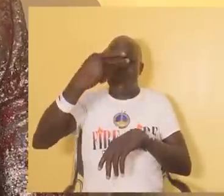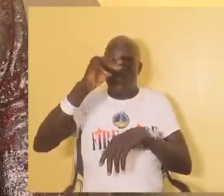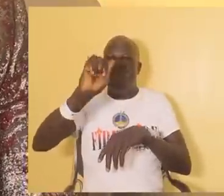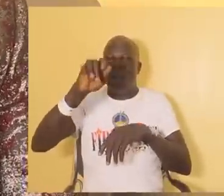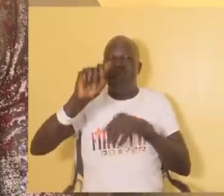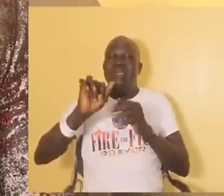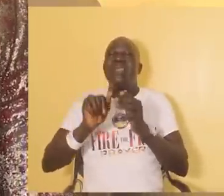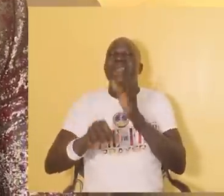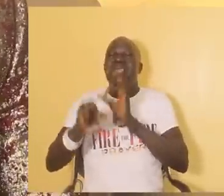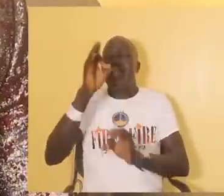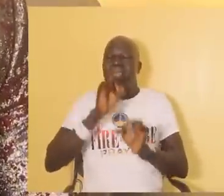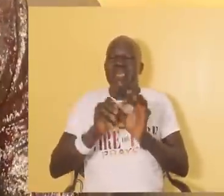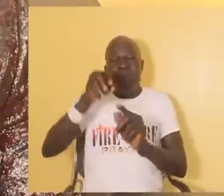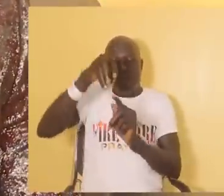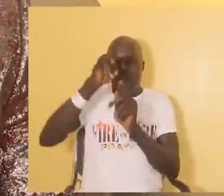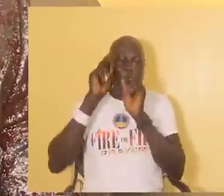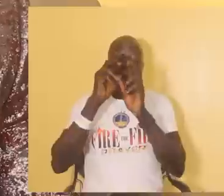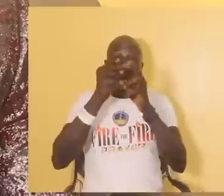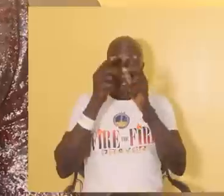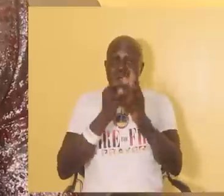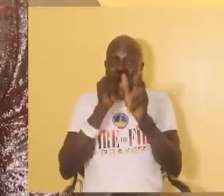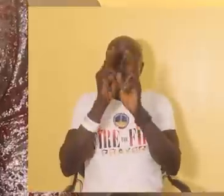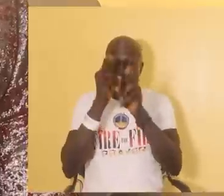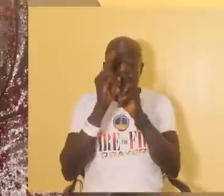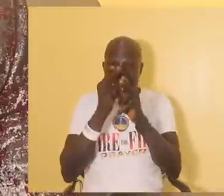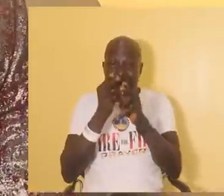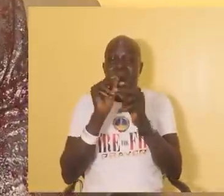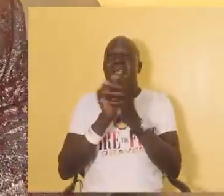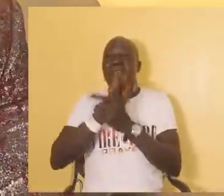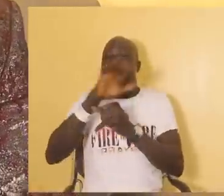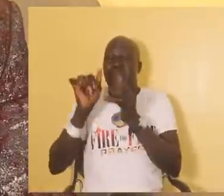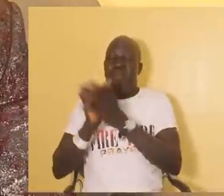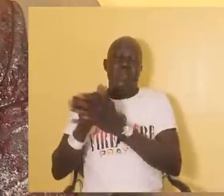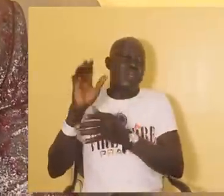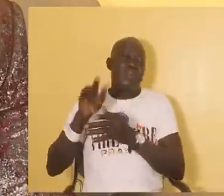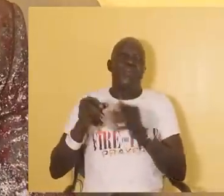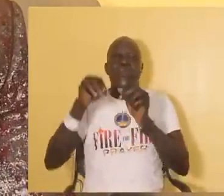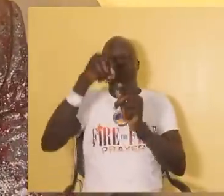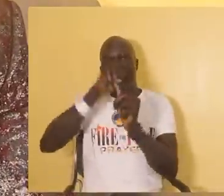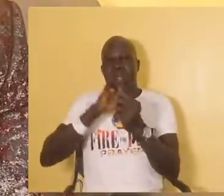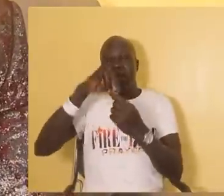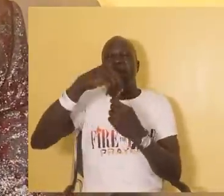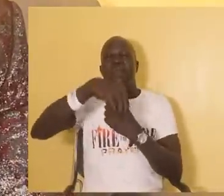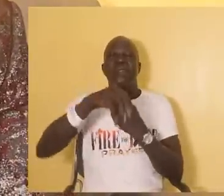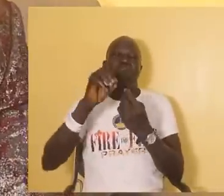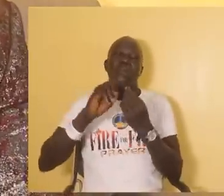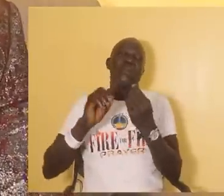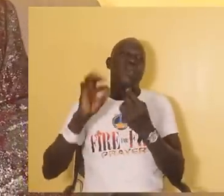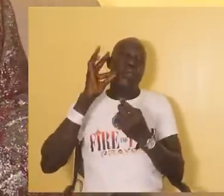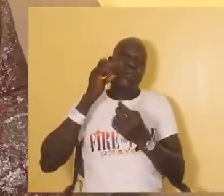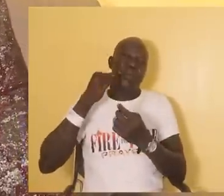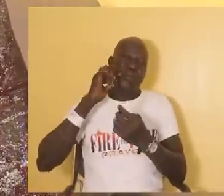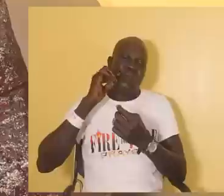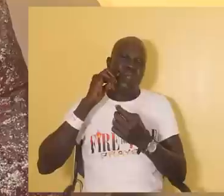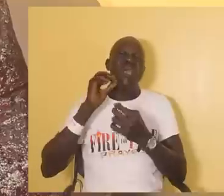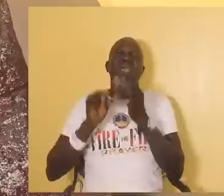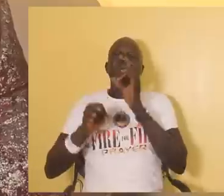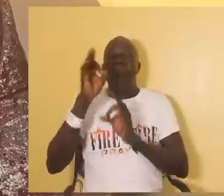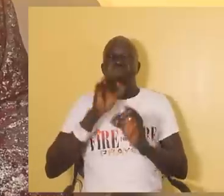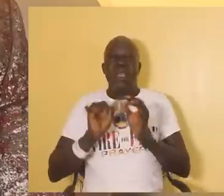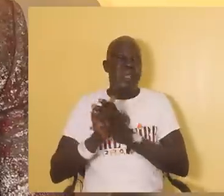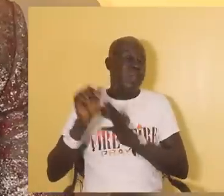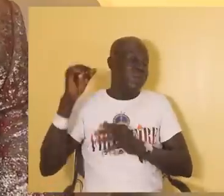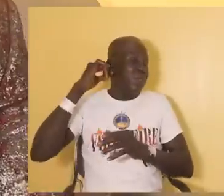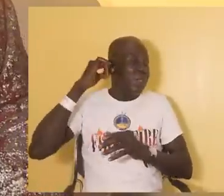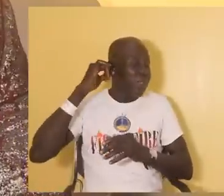dípò ọ̀gẹ̀dẹ̀ ò tiẹ̀ so ni pé yóò pọ́n. So that it's not be that your banana will be fruitless. Ìkìlọ̀ ní. It is warning. Ẹni bá ní etí. The one